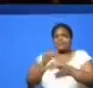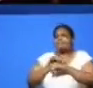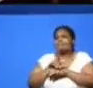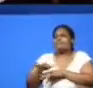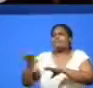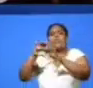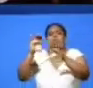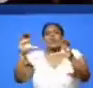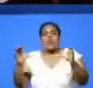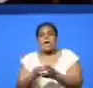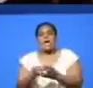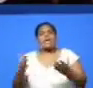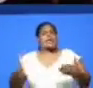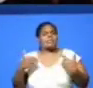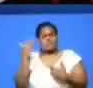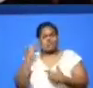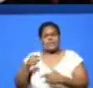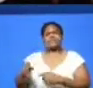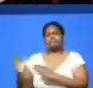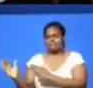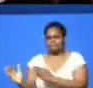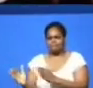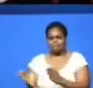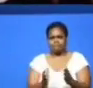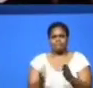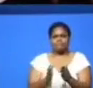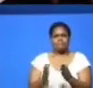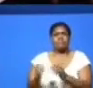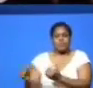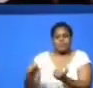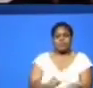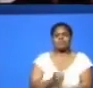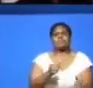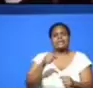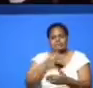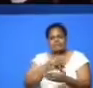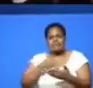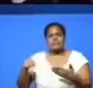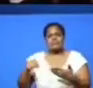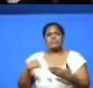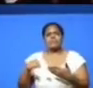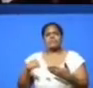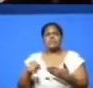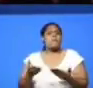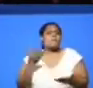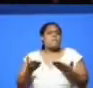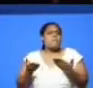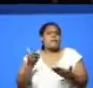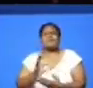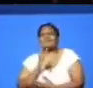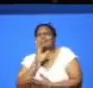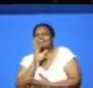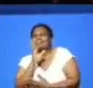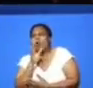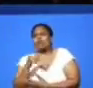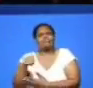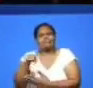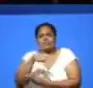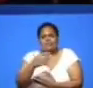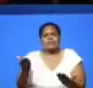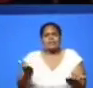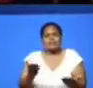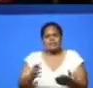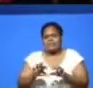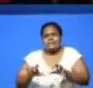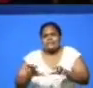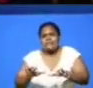you're lining up for baptism this coming weekend. So hear the preacher. Maybe you didn't get to talk to one of us. Maybe you didn't even get to